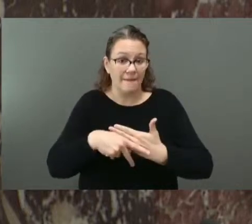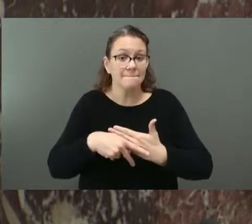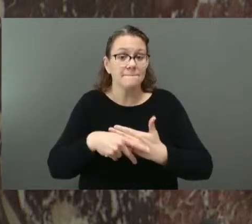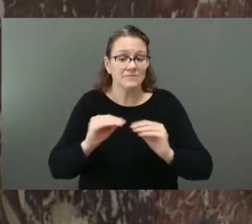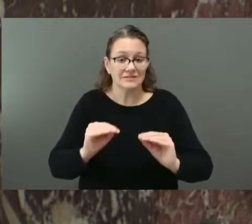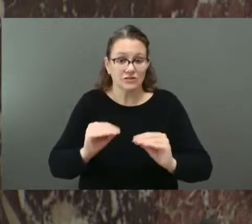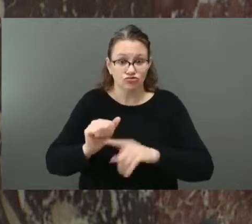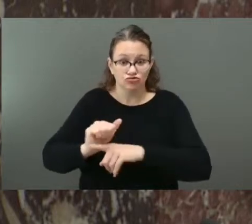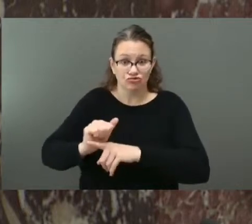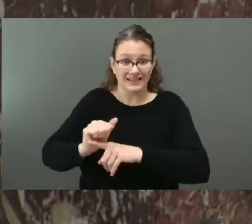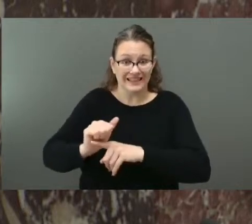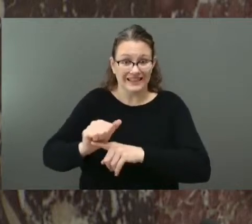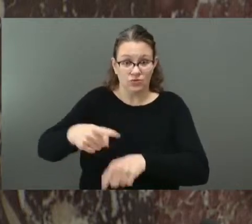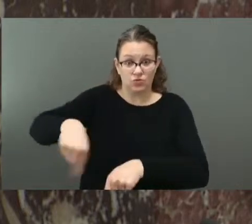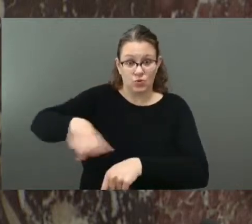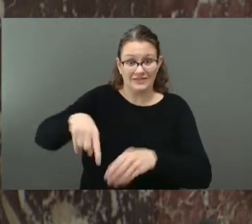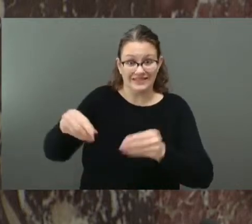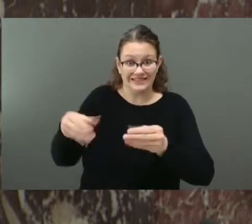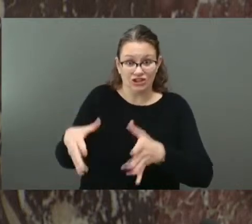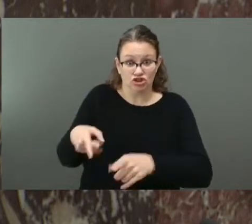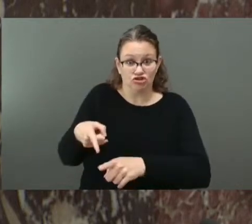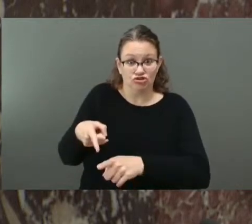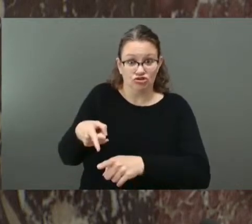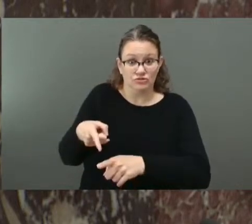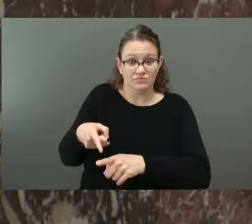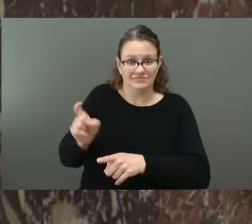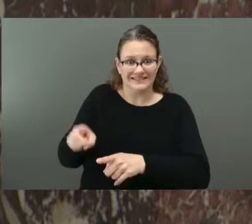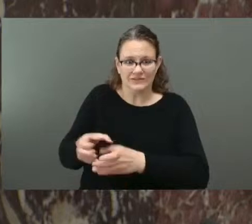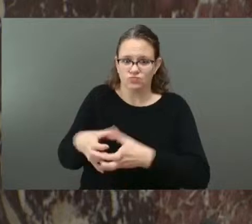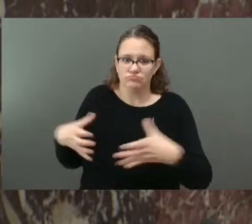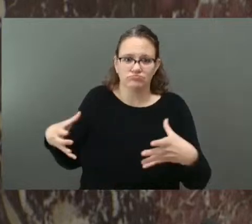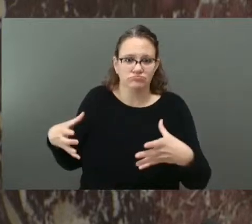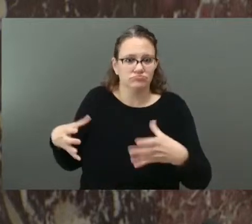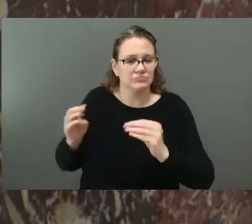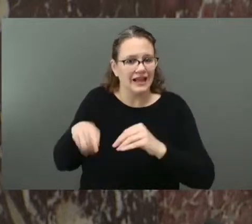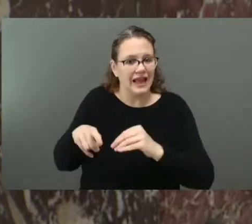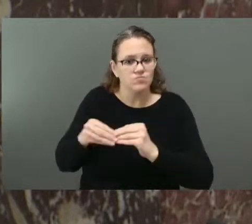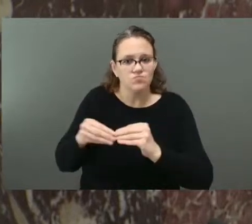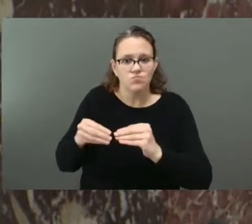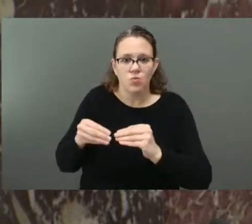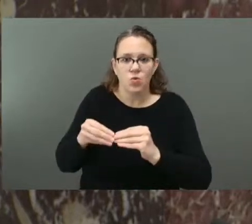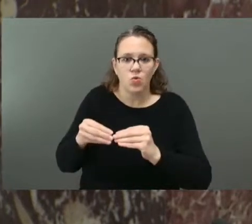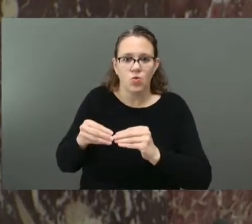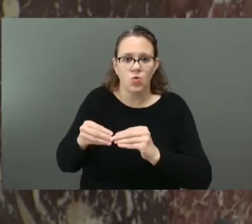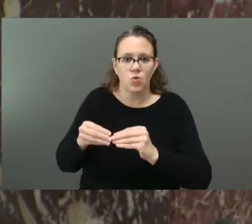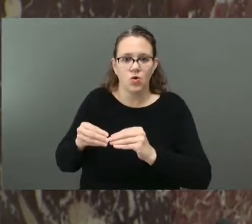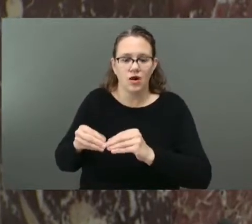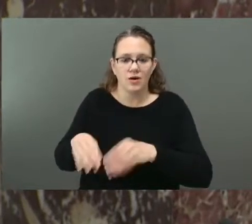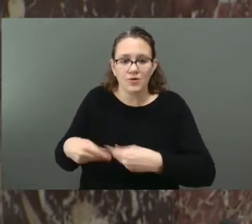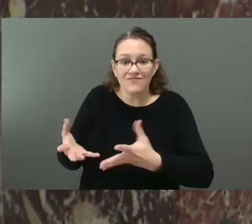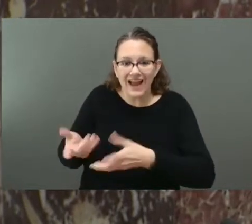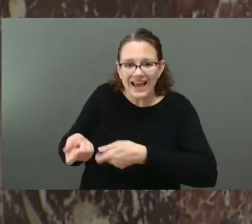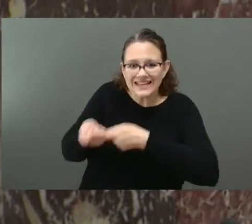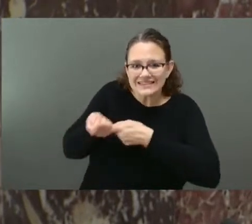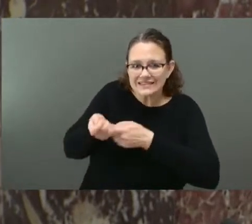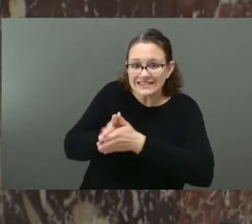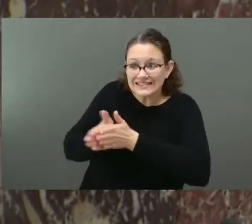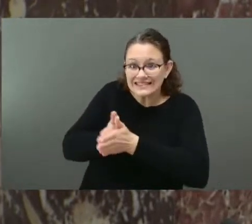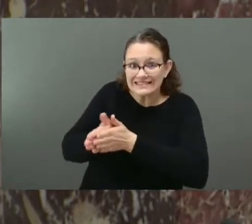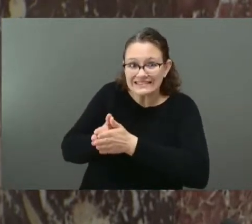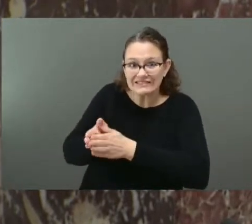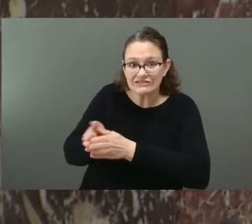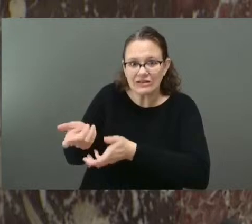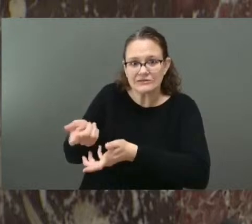training seats, giving incentives to teachers to take on this profession, but also having